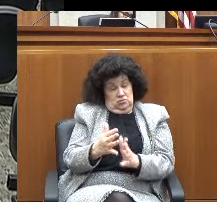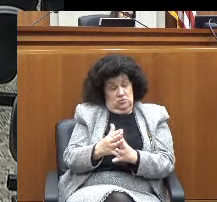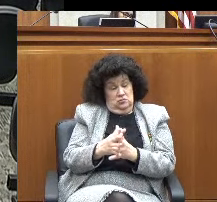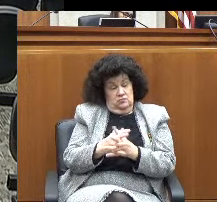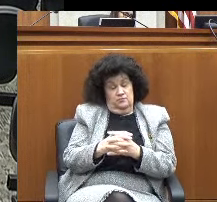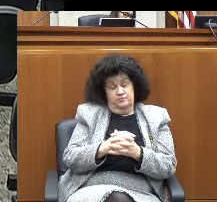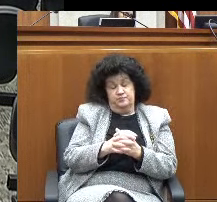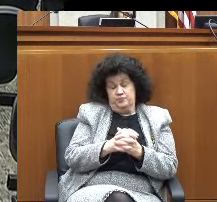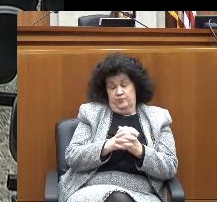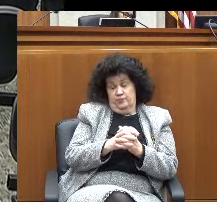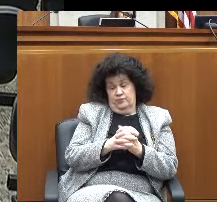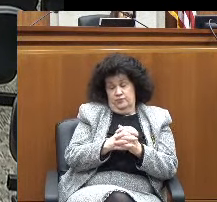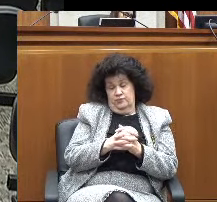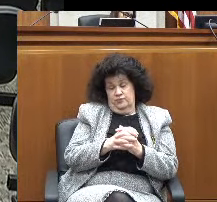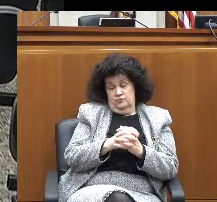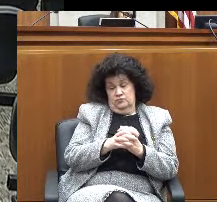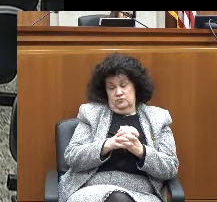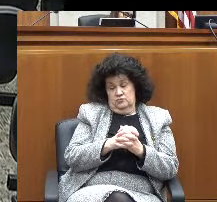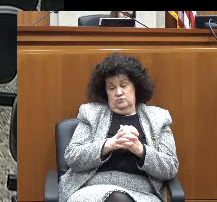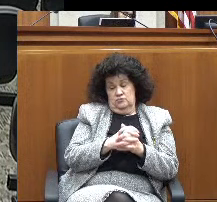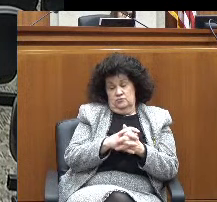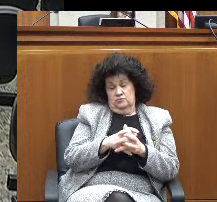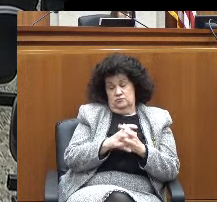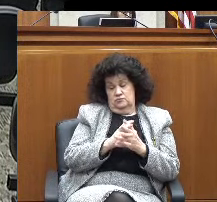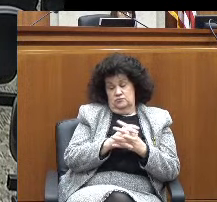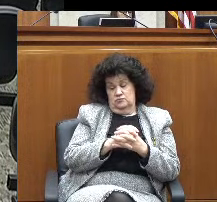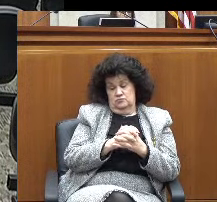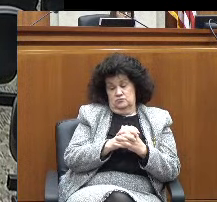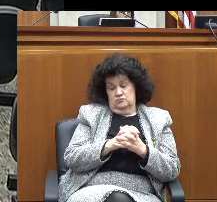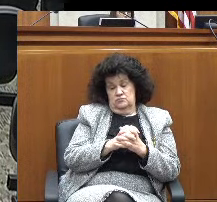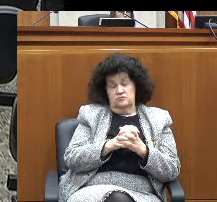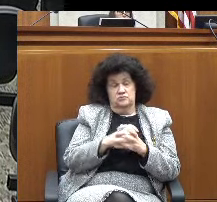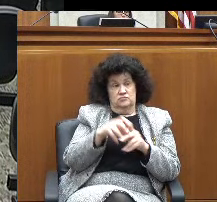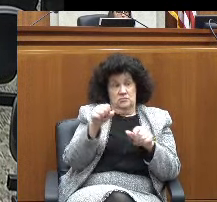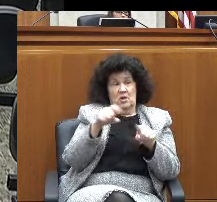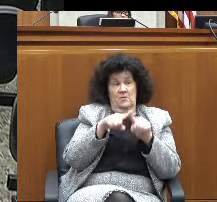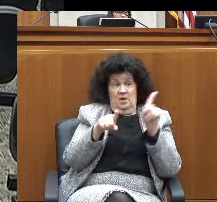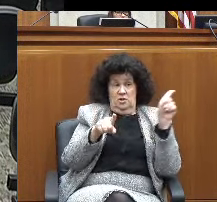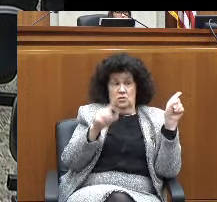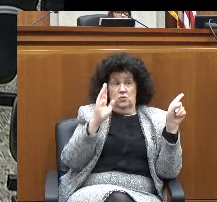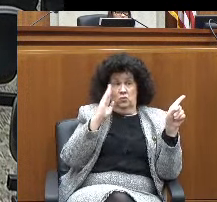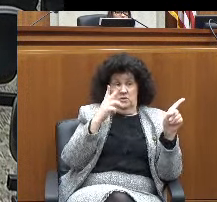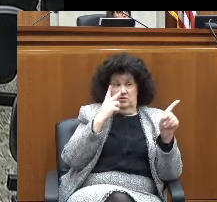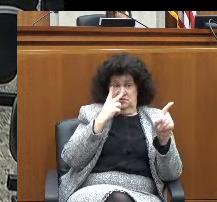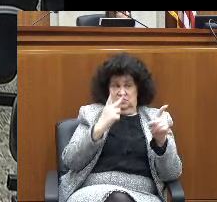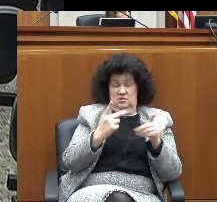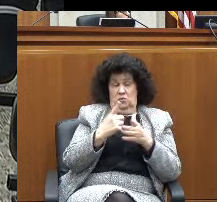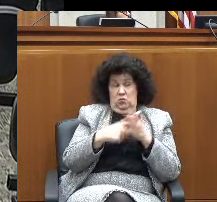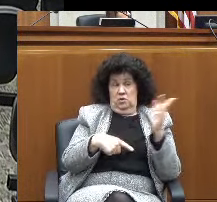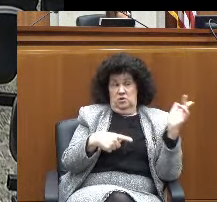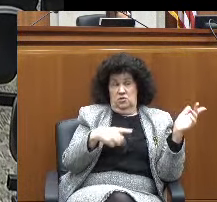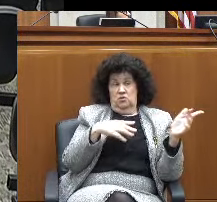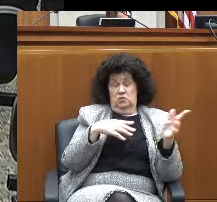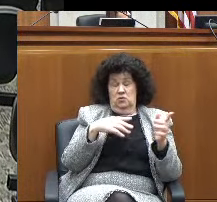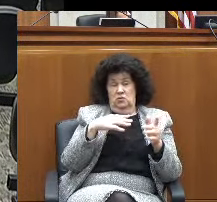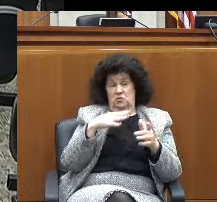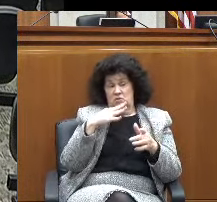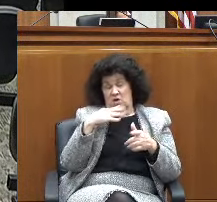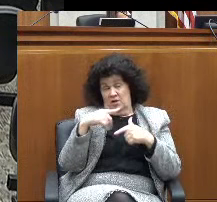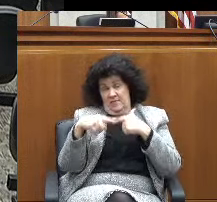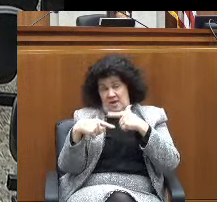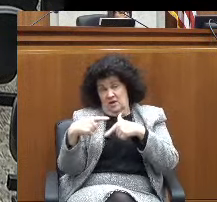you look at function codes, just look at object codes. Correct, but you'll see what you're referring to